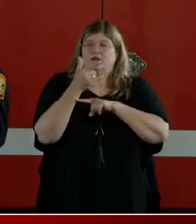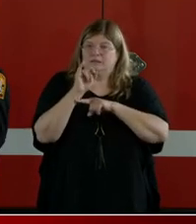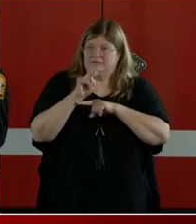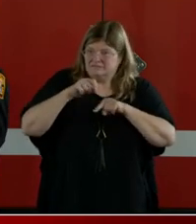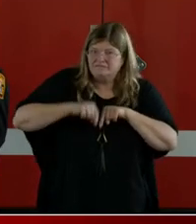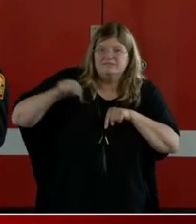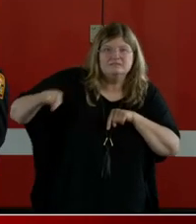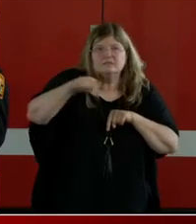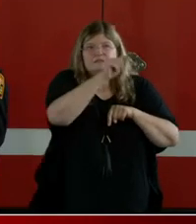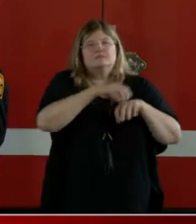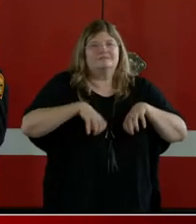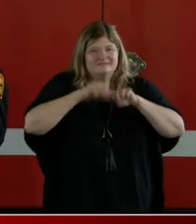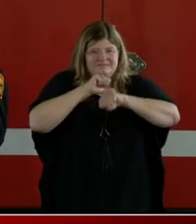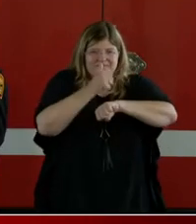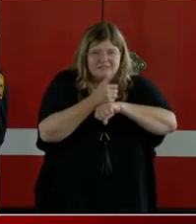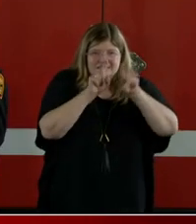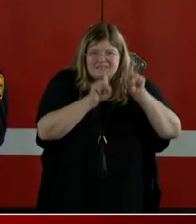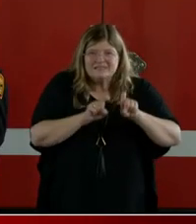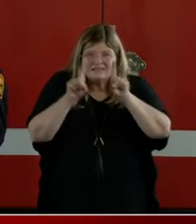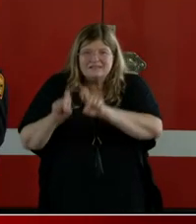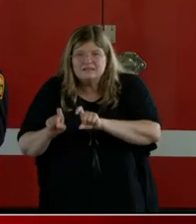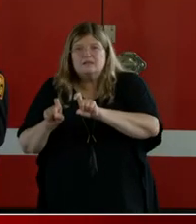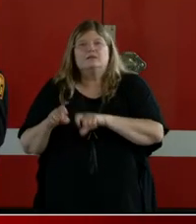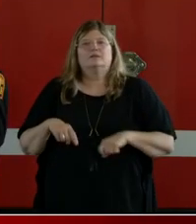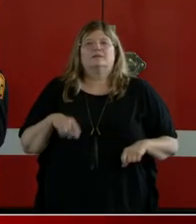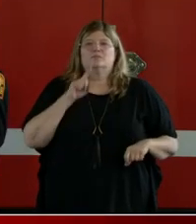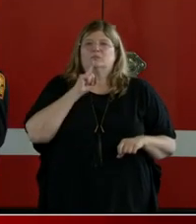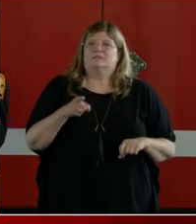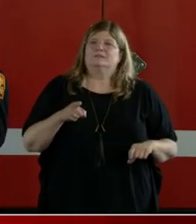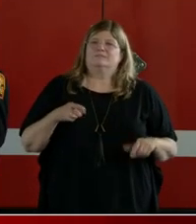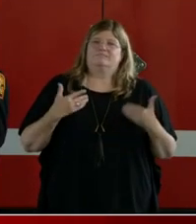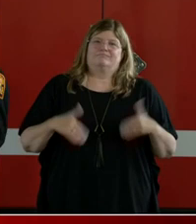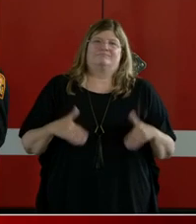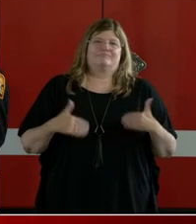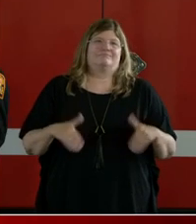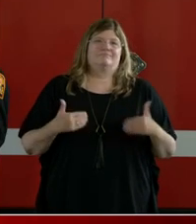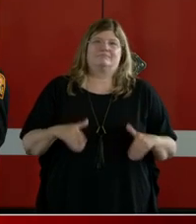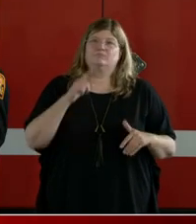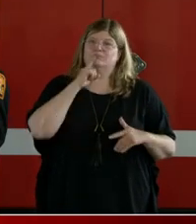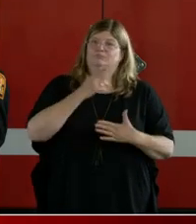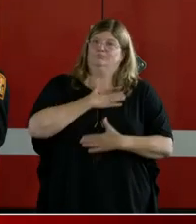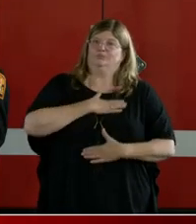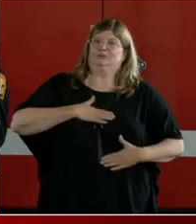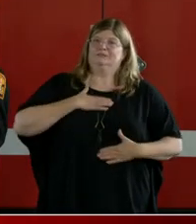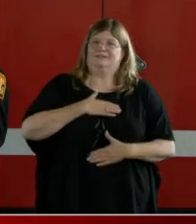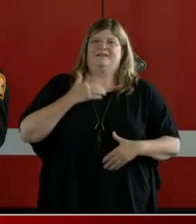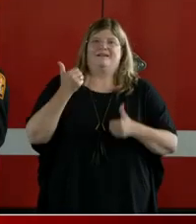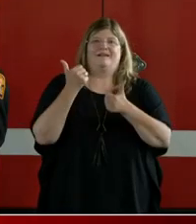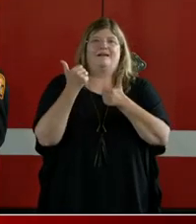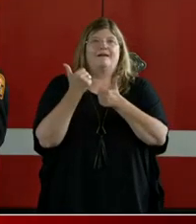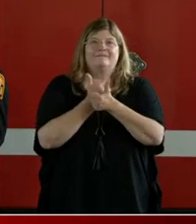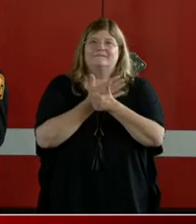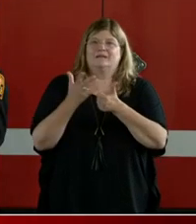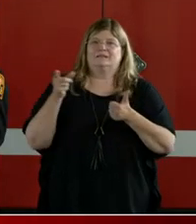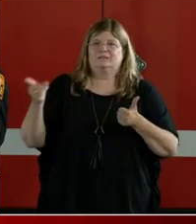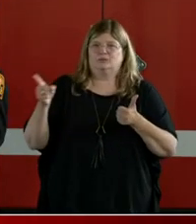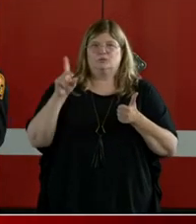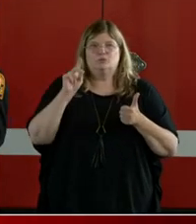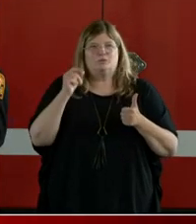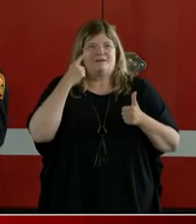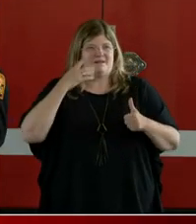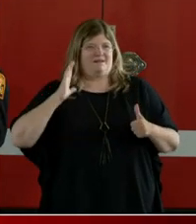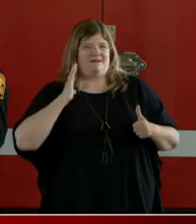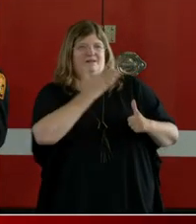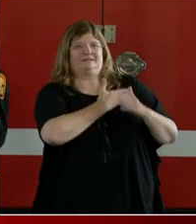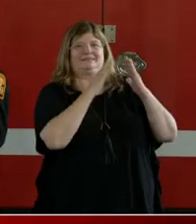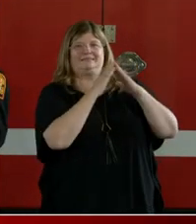challenge. So it is with great appreciation for all that he has done for our city that I congratulate Chief Dean on his retirement